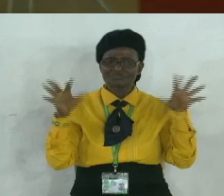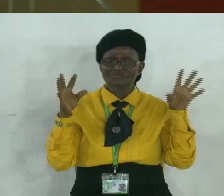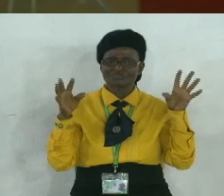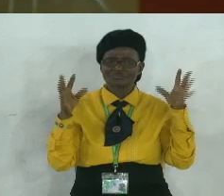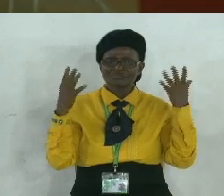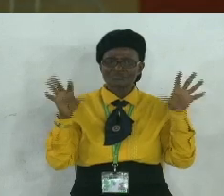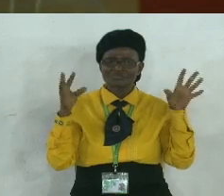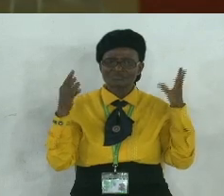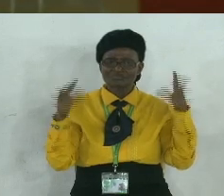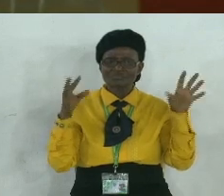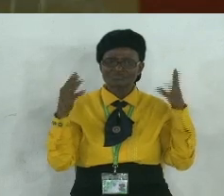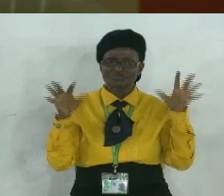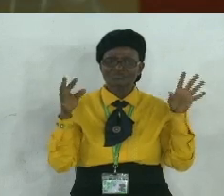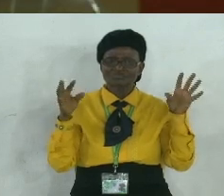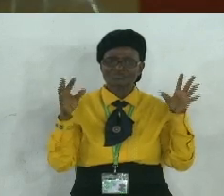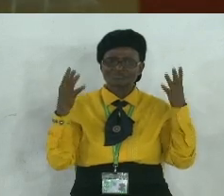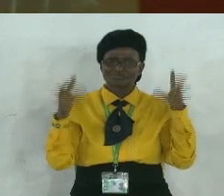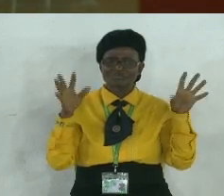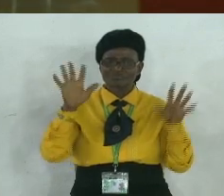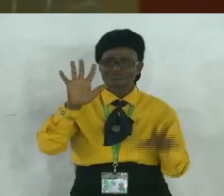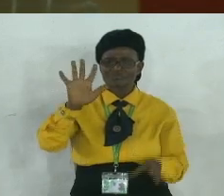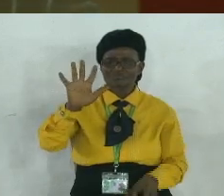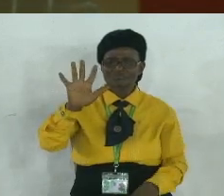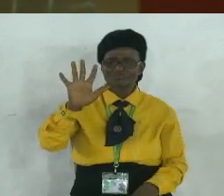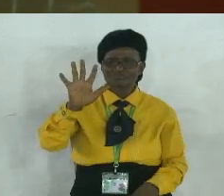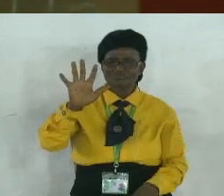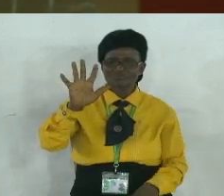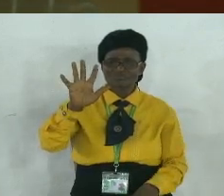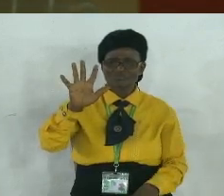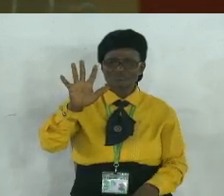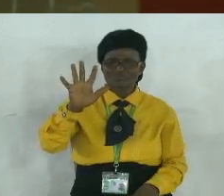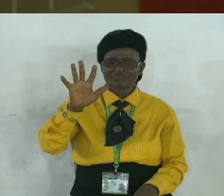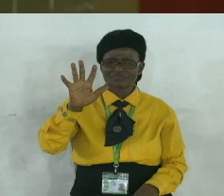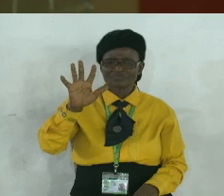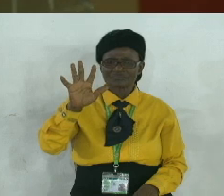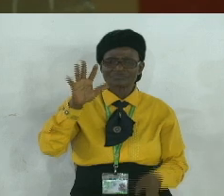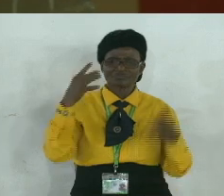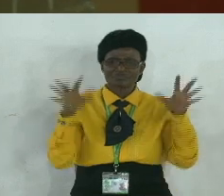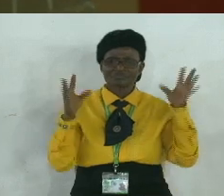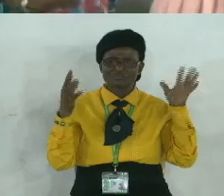Four. Five.